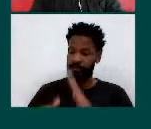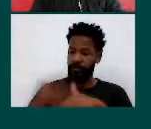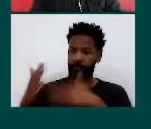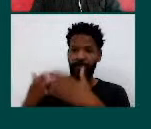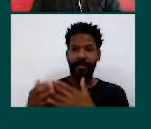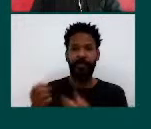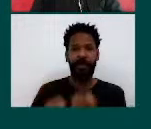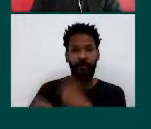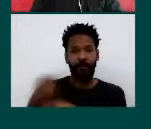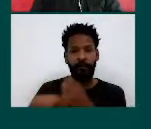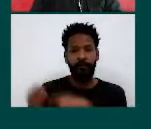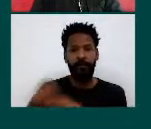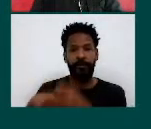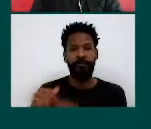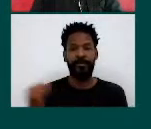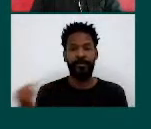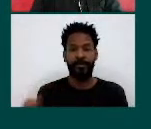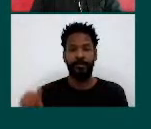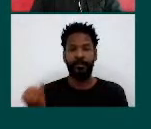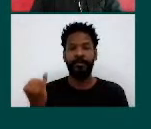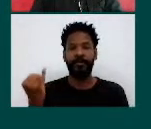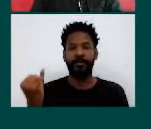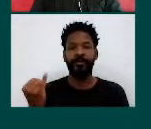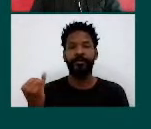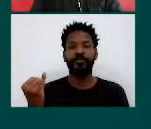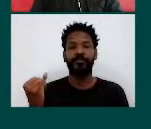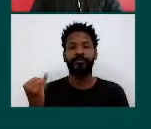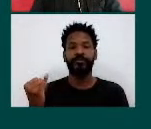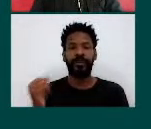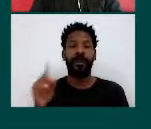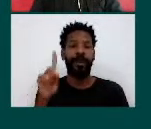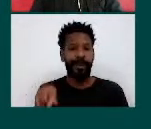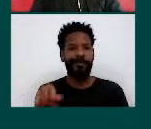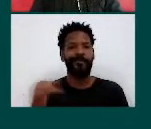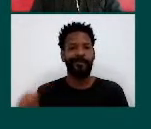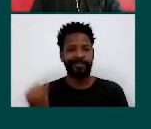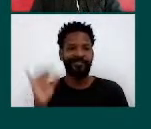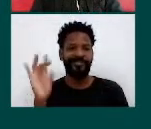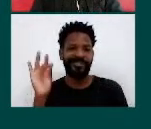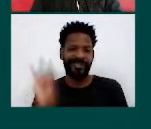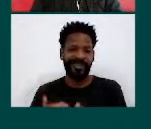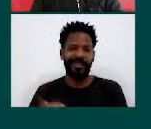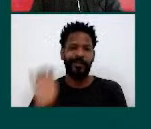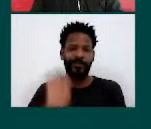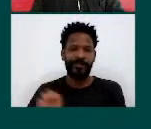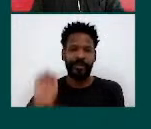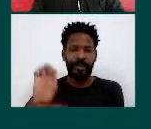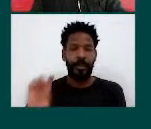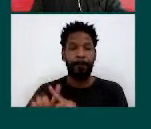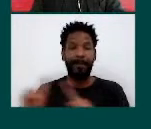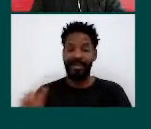We understand that the economic development is extremely important